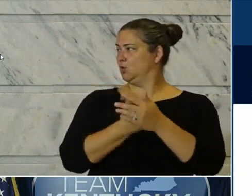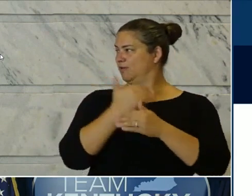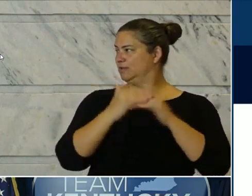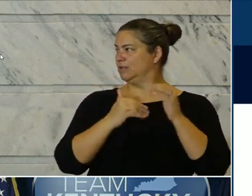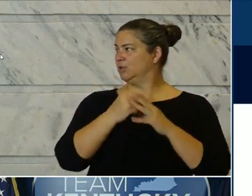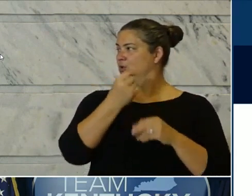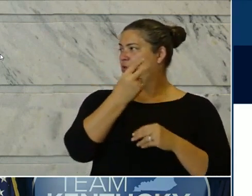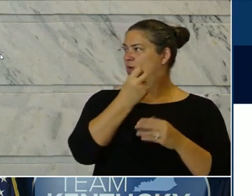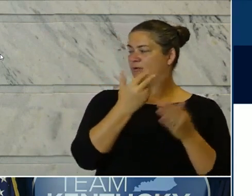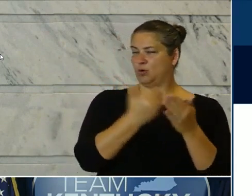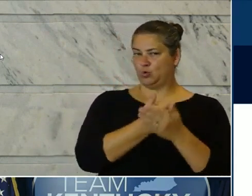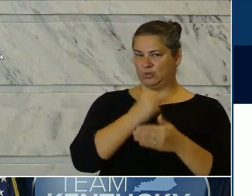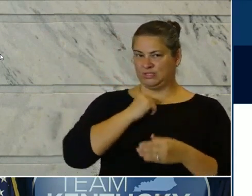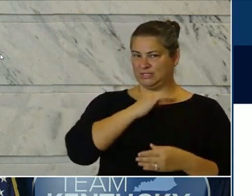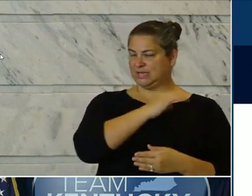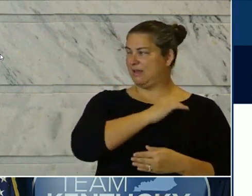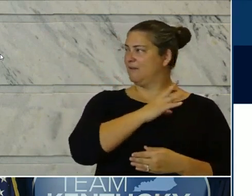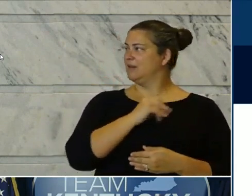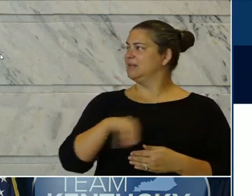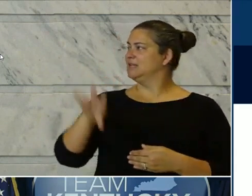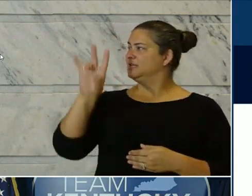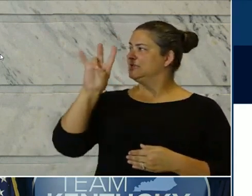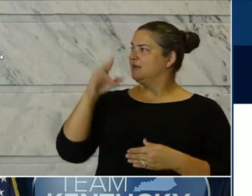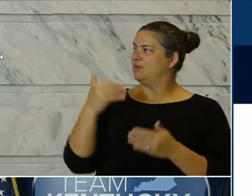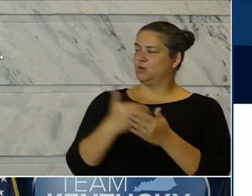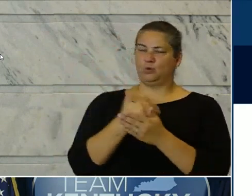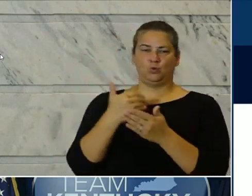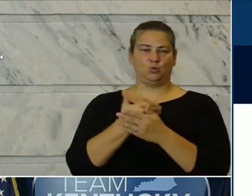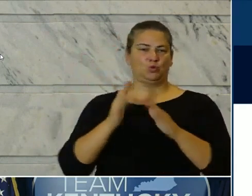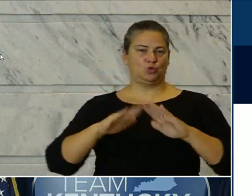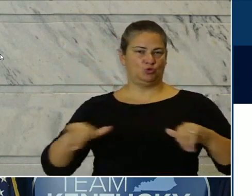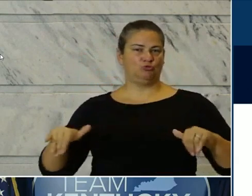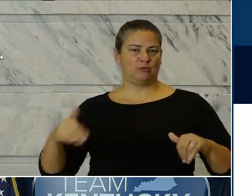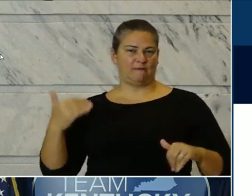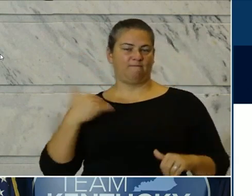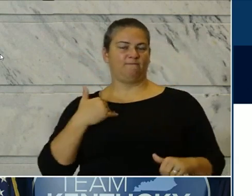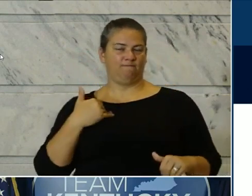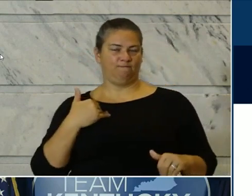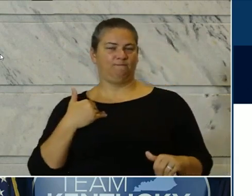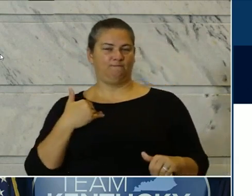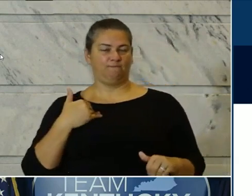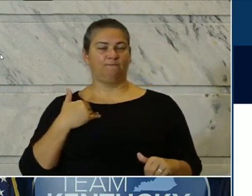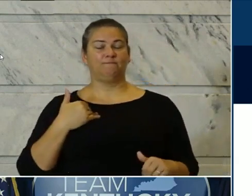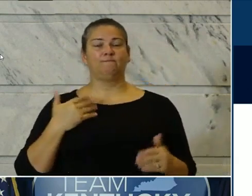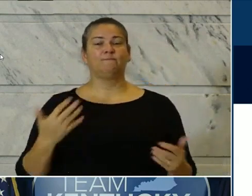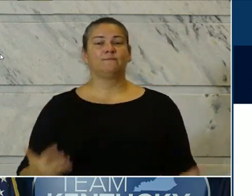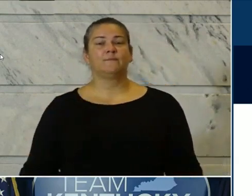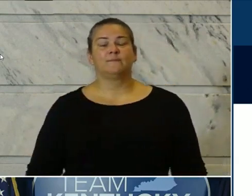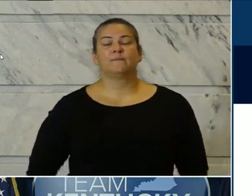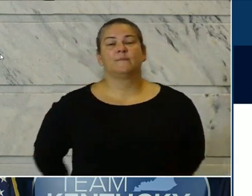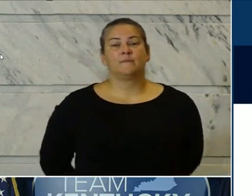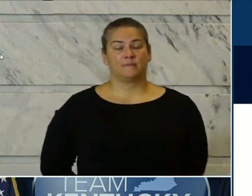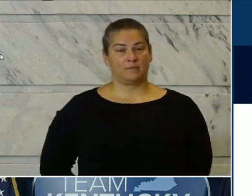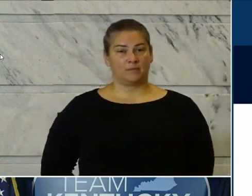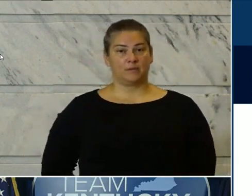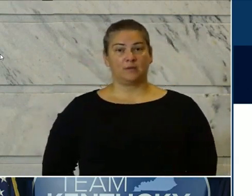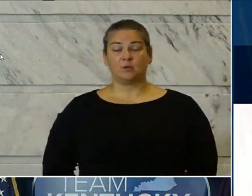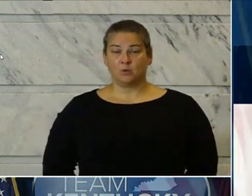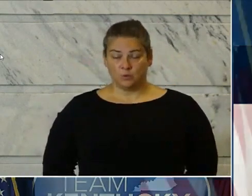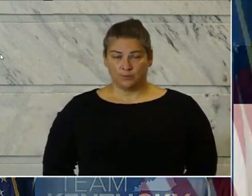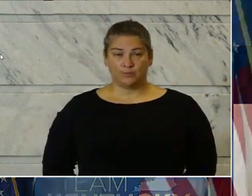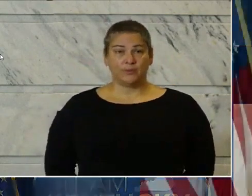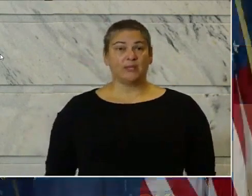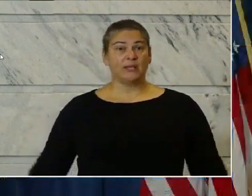staff, 7 new children. All right, so we're going to open it up